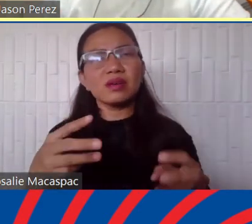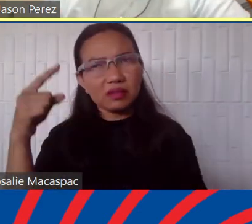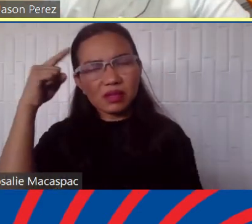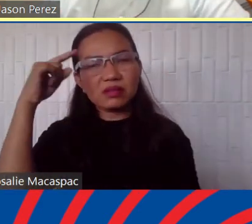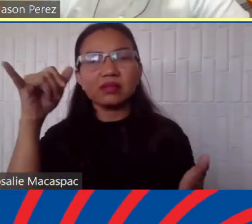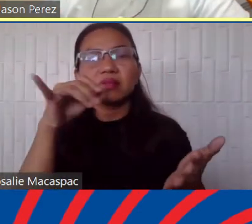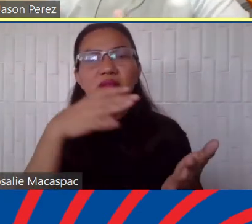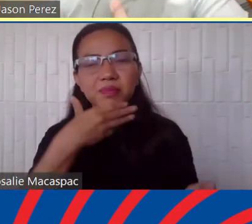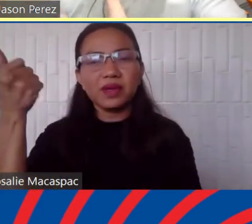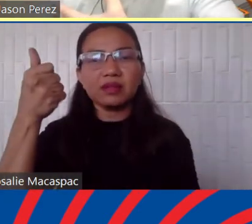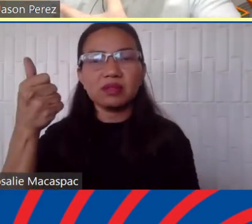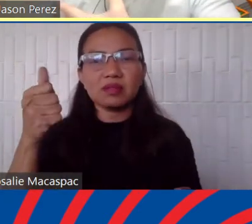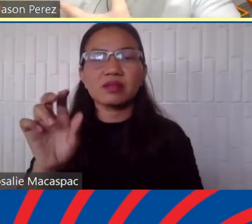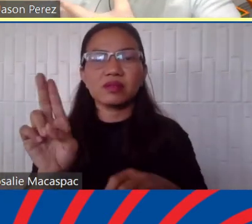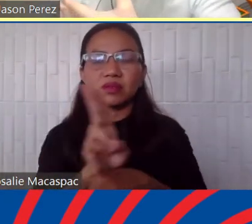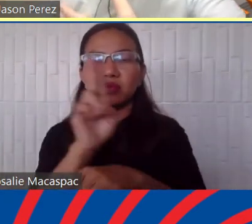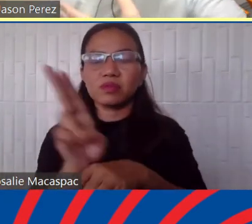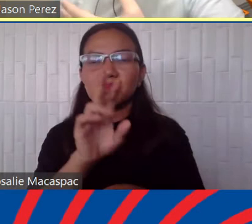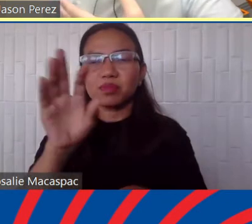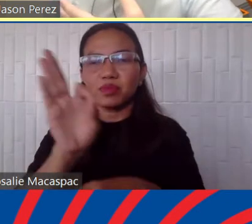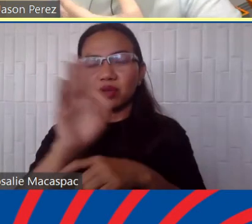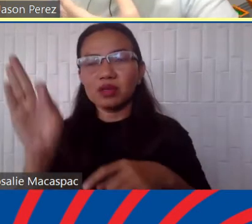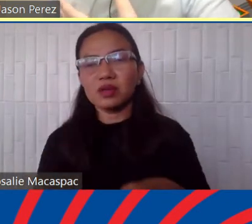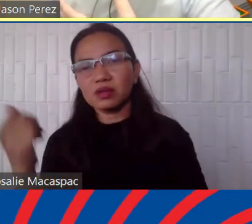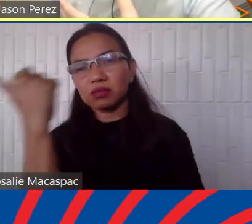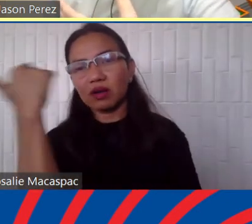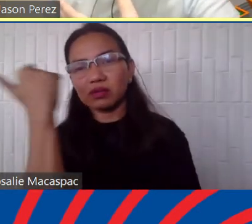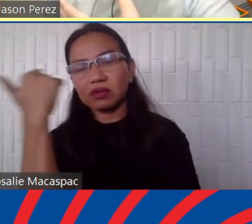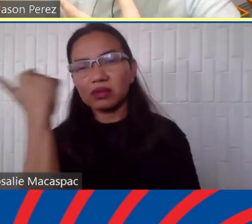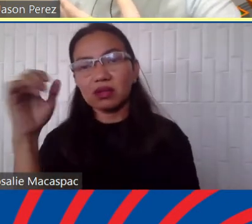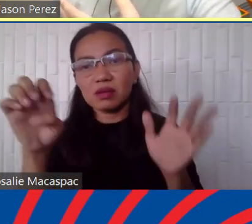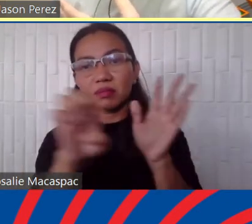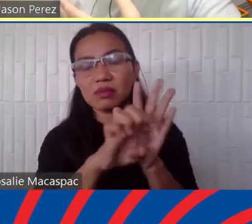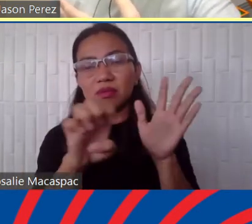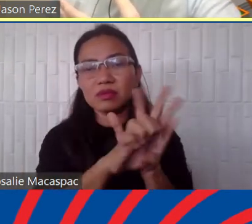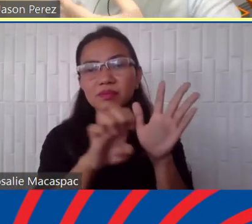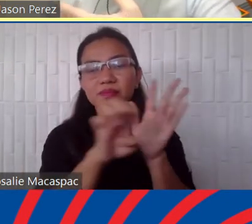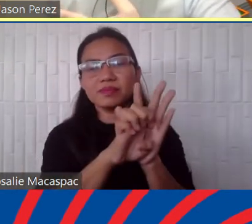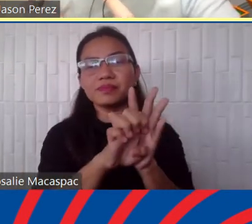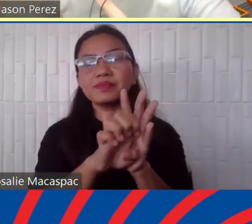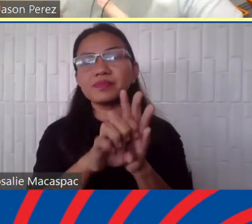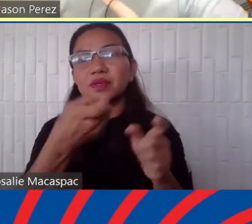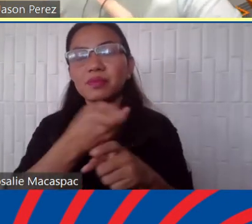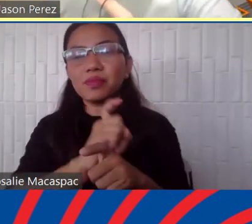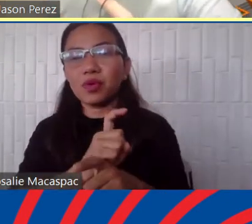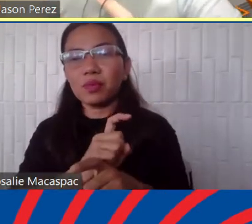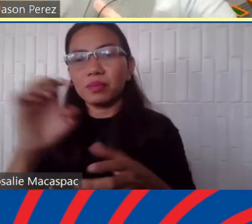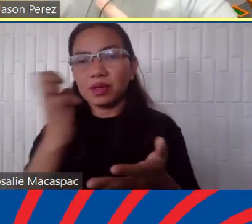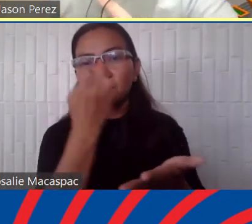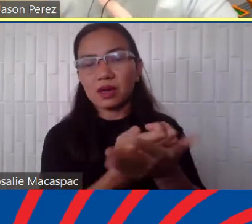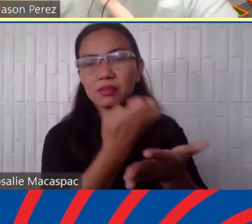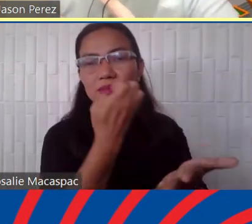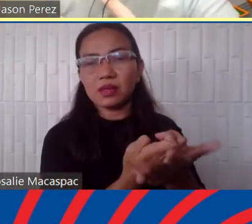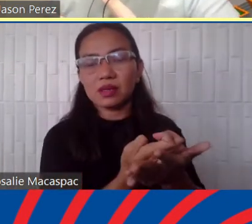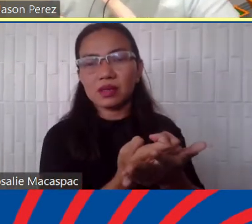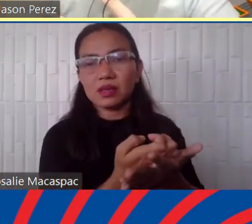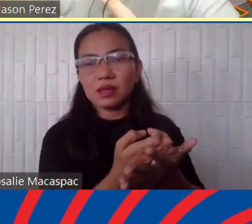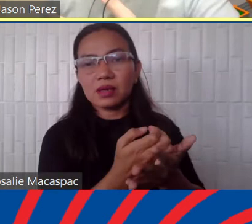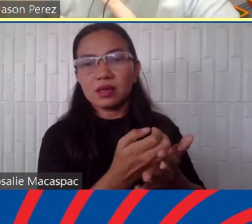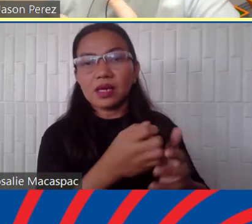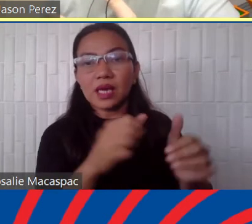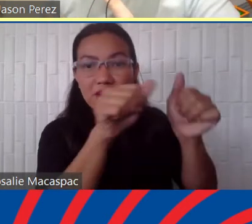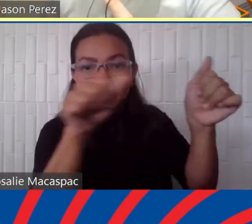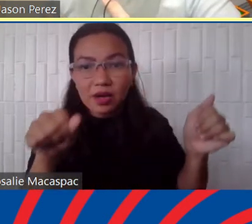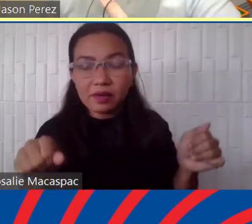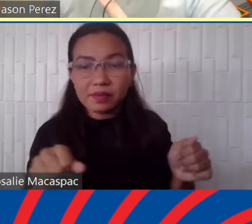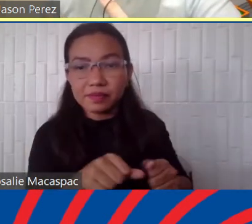being useful to others, diba? Because if you're, for example, if you're from the economics field,